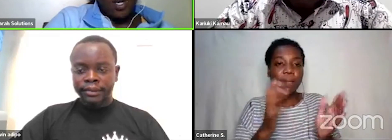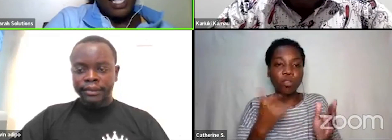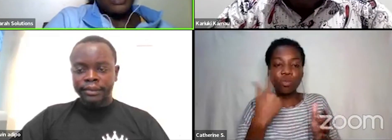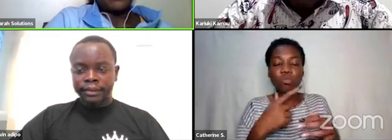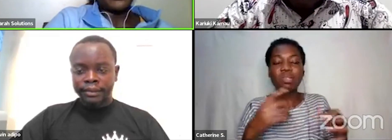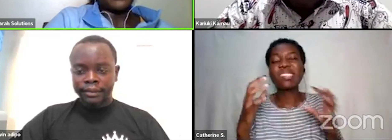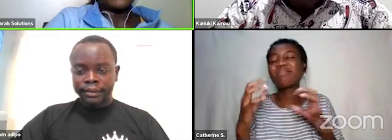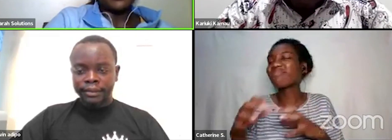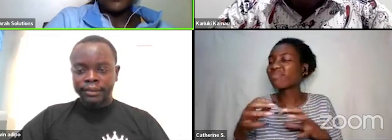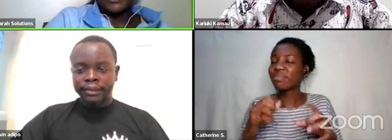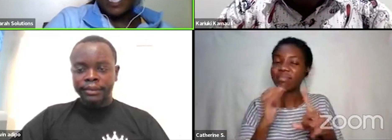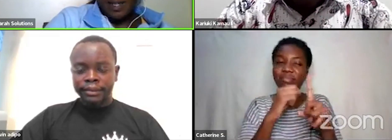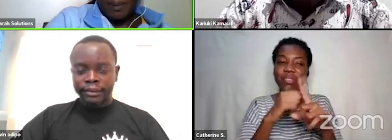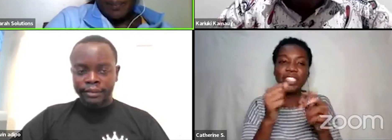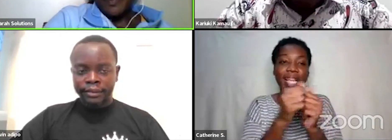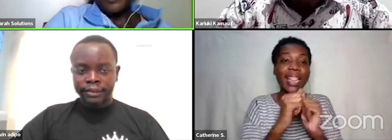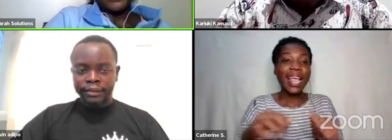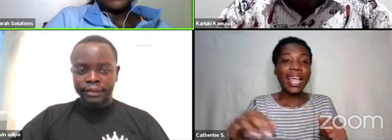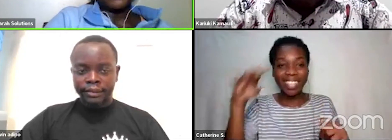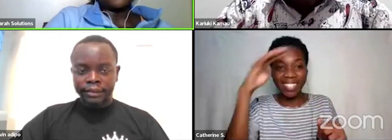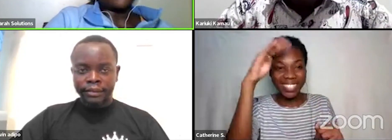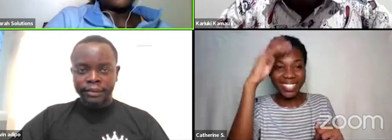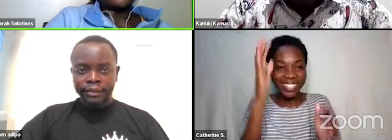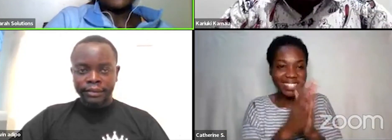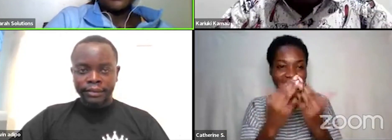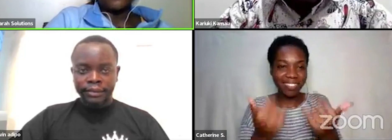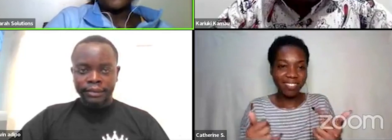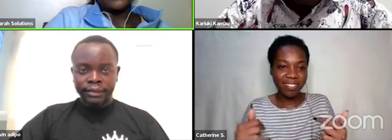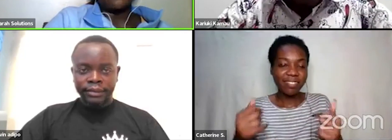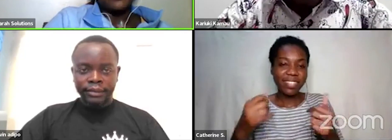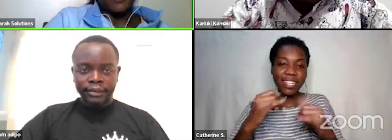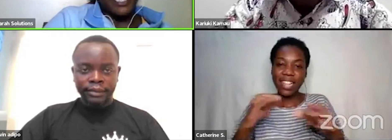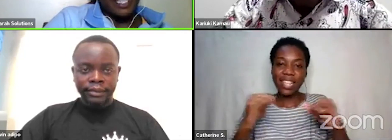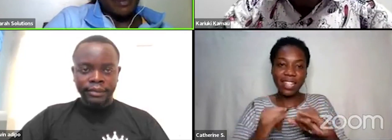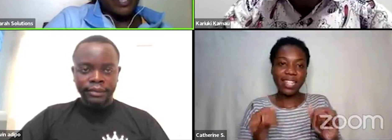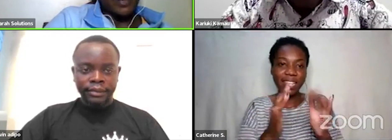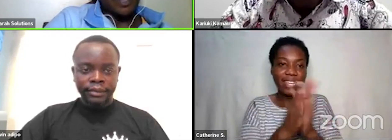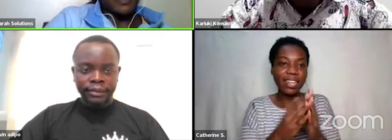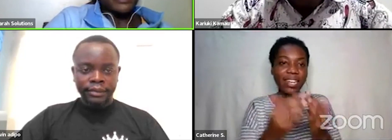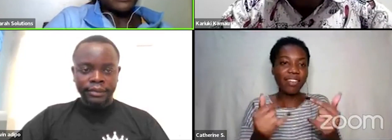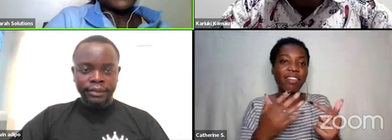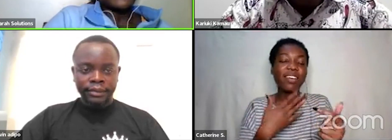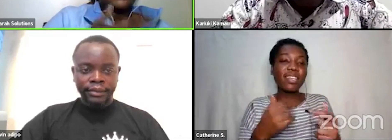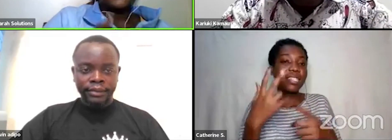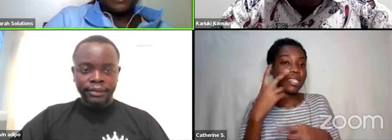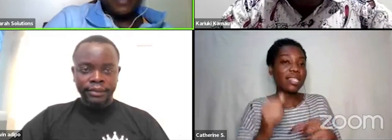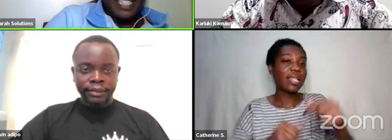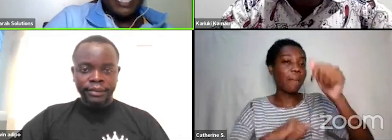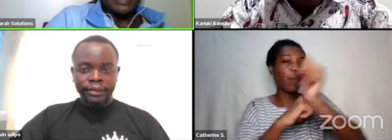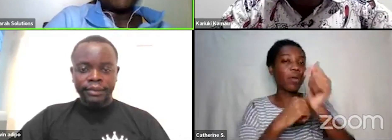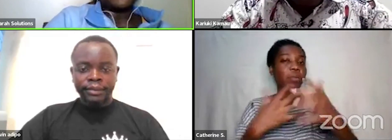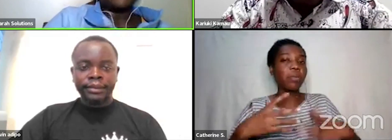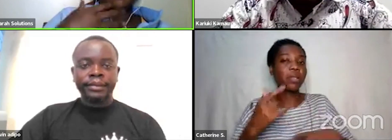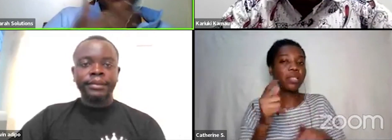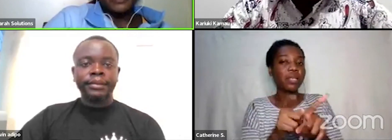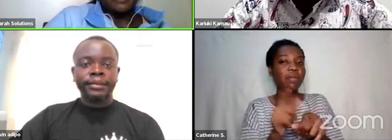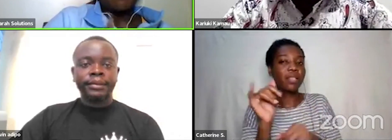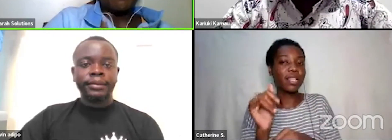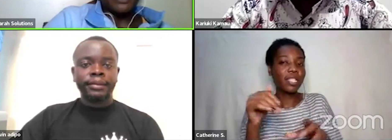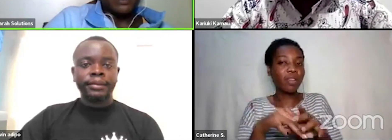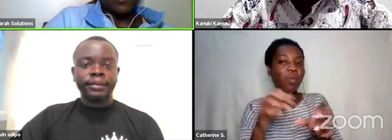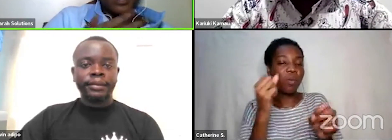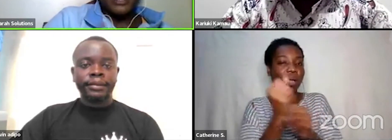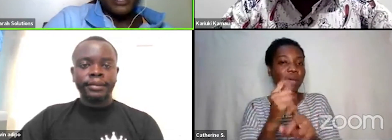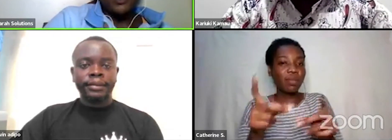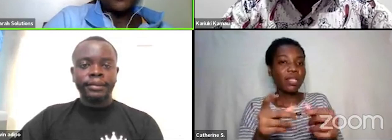with alcoholism and has now cleaned up. And now we are going to see how we have supported them in the workplaces, how they have cleaned up, and how better